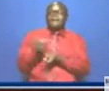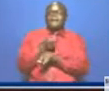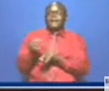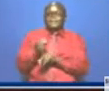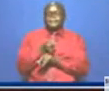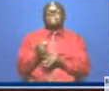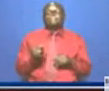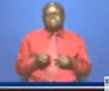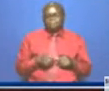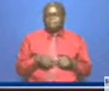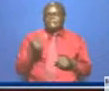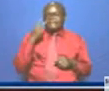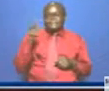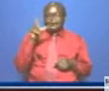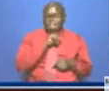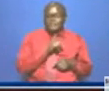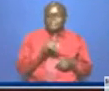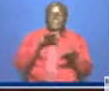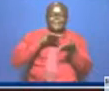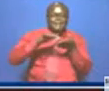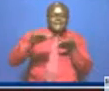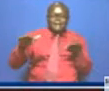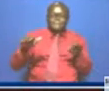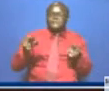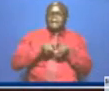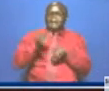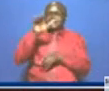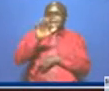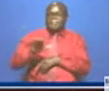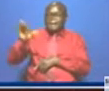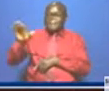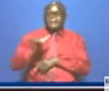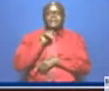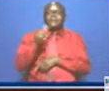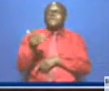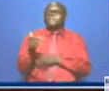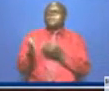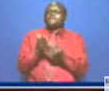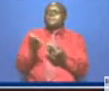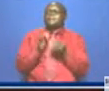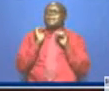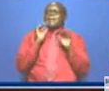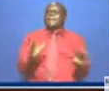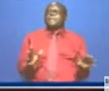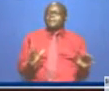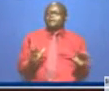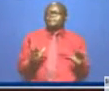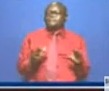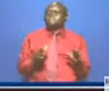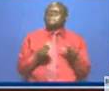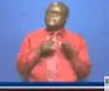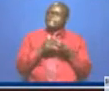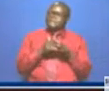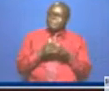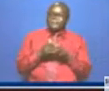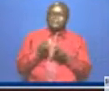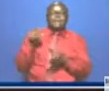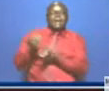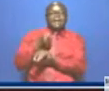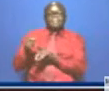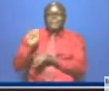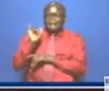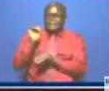as seen in the study. As a parliament, we have not been spared of these incidences of sexism and harassment and target